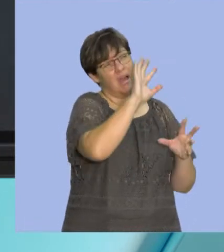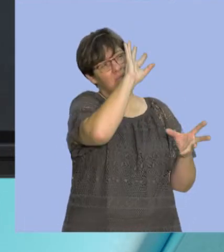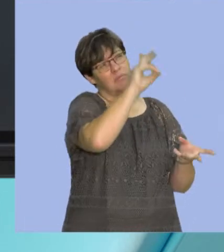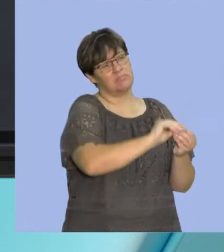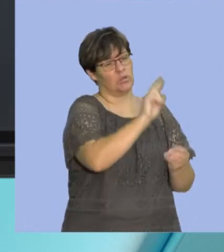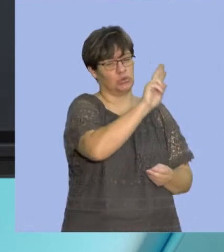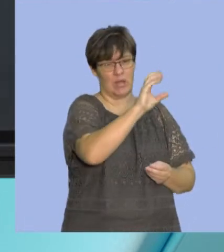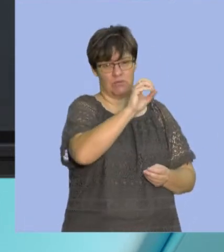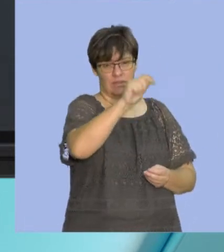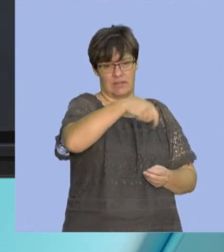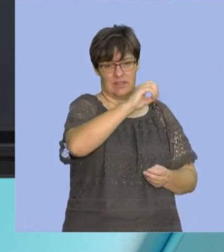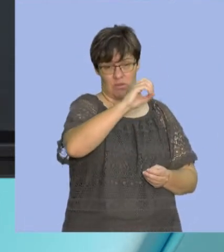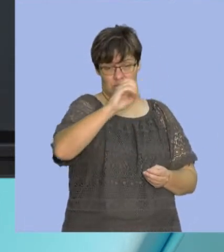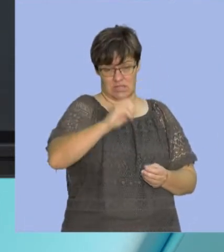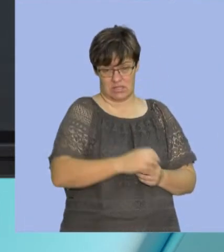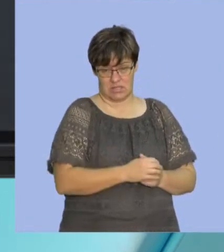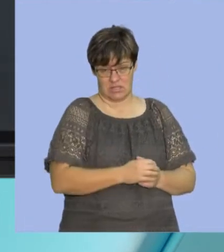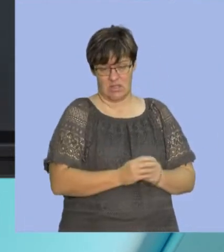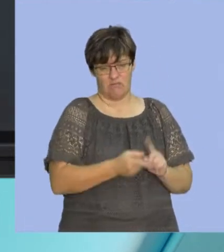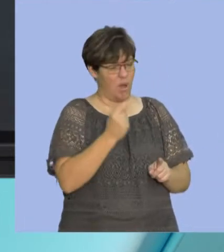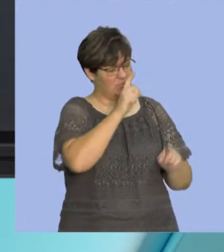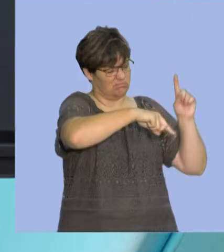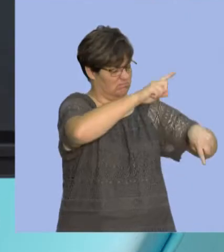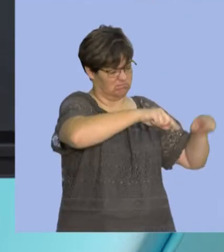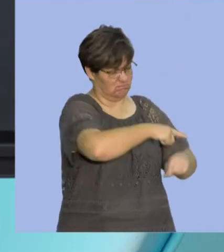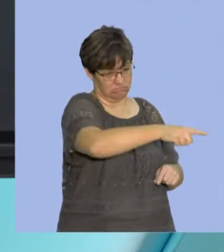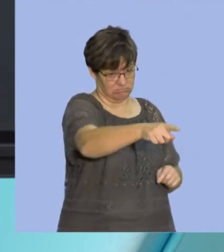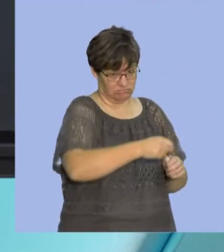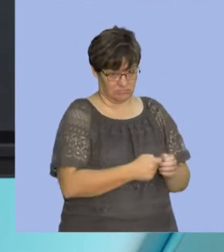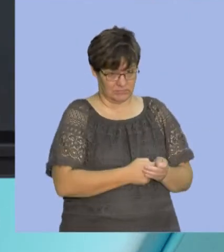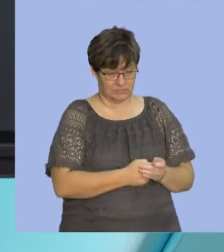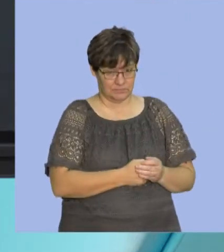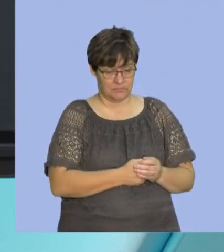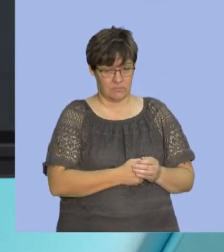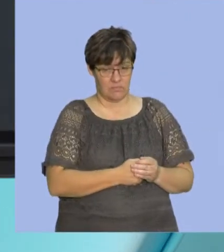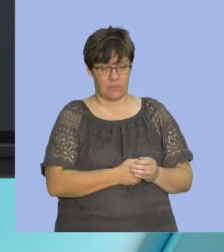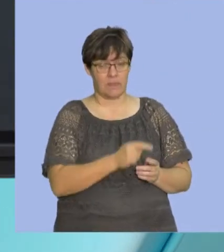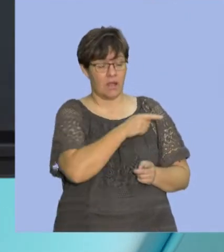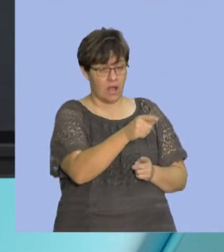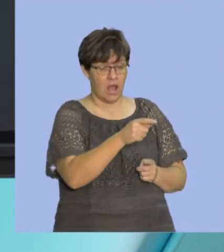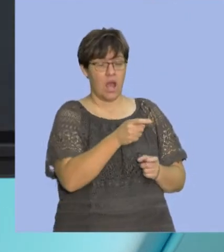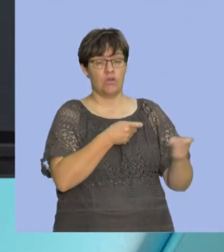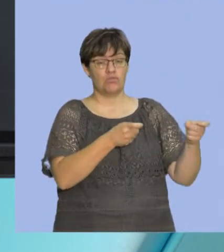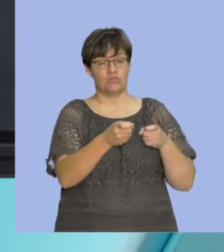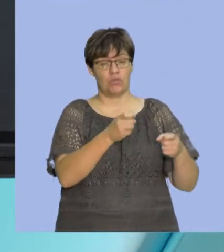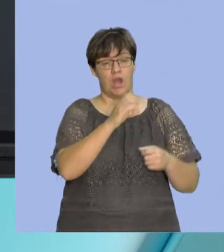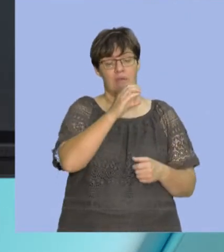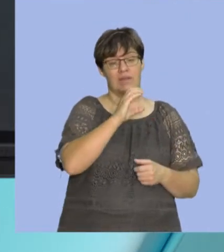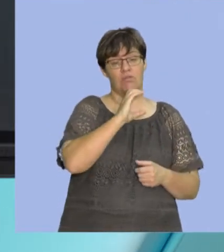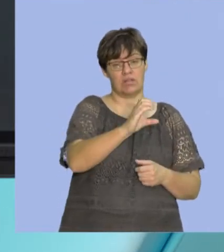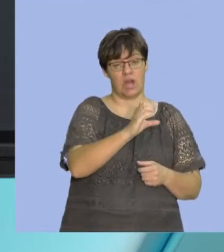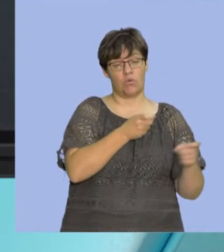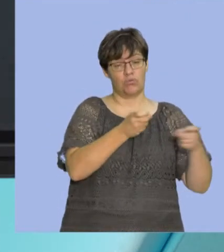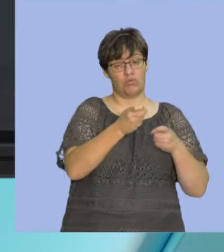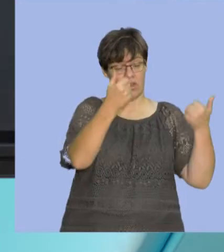Rand, right, from multiple creditors, your creditors control account is going to